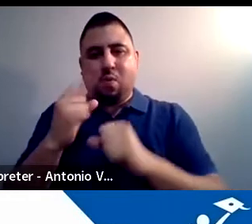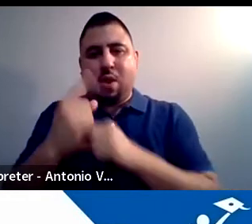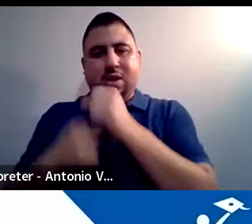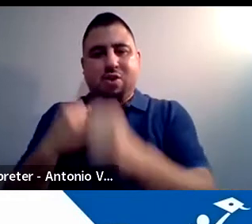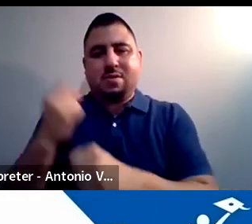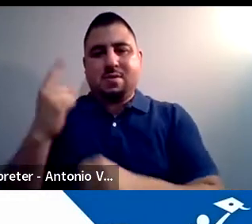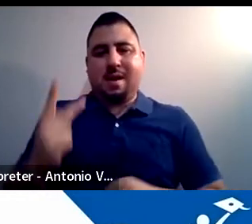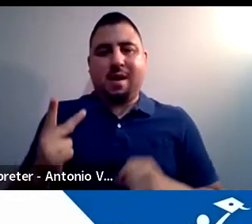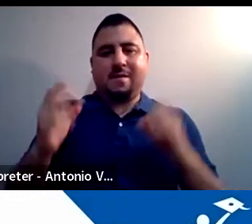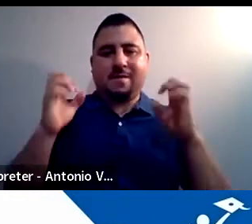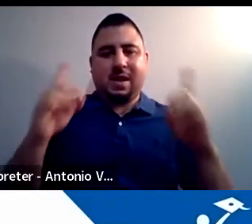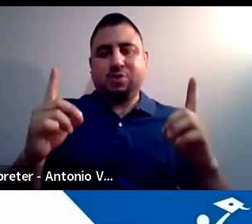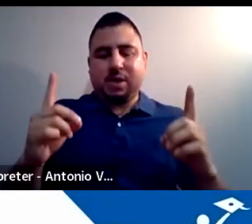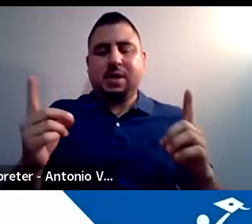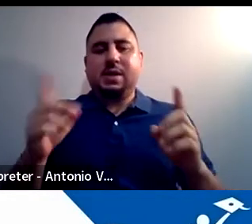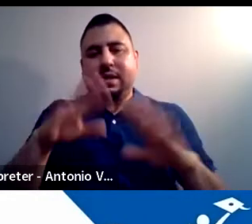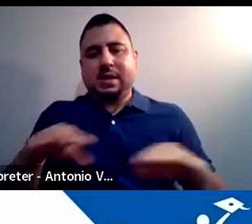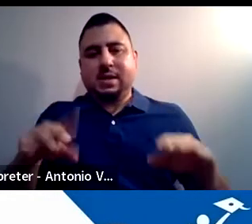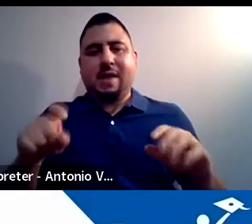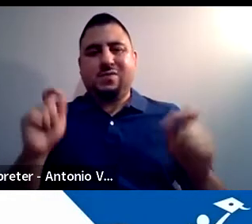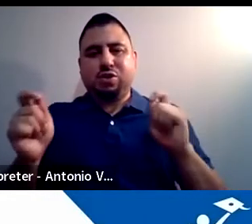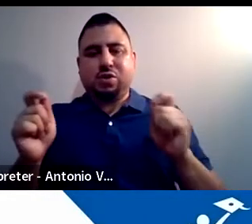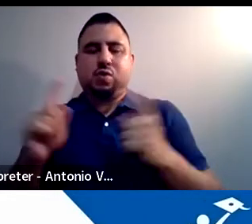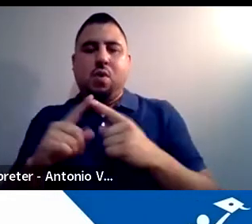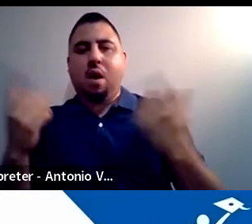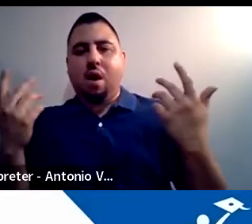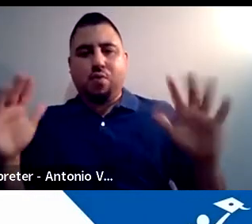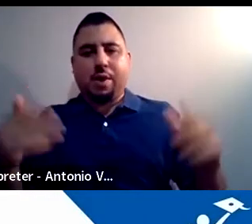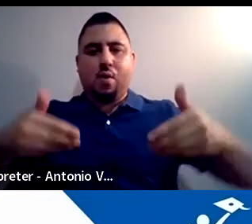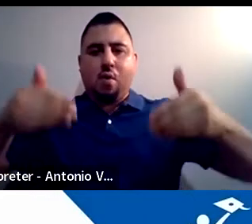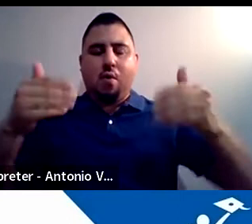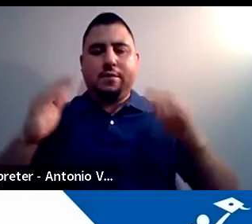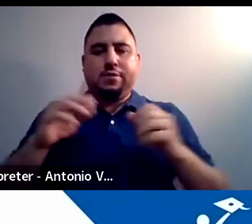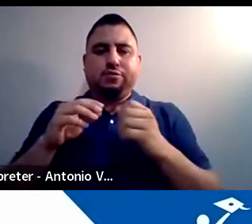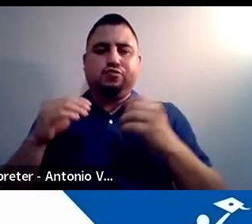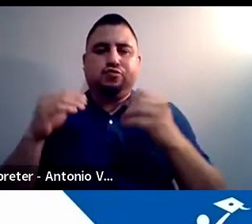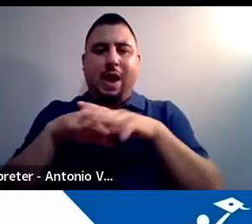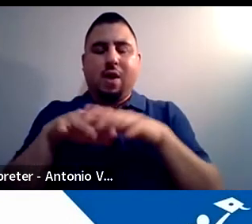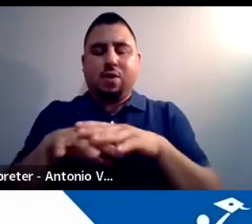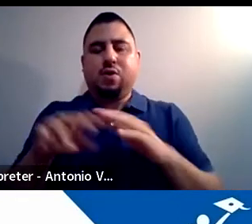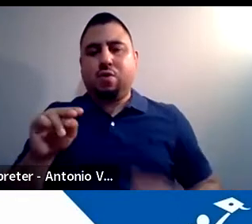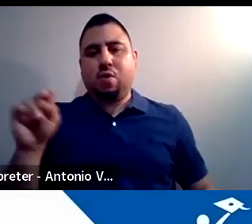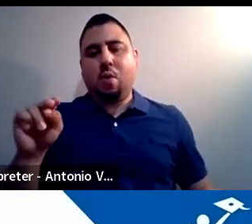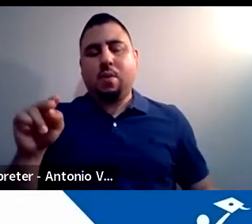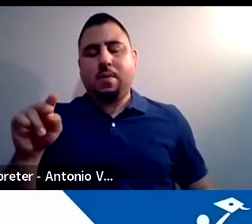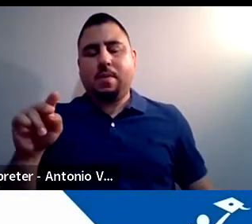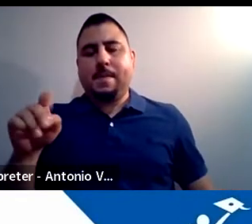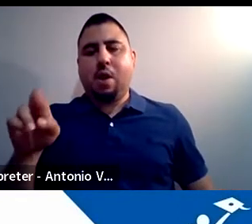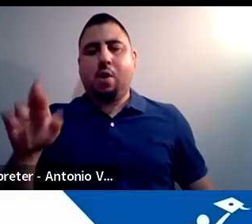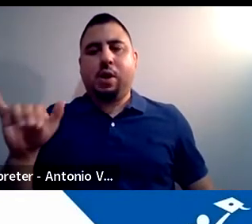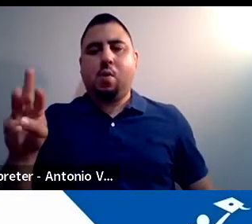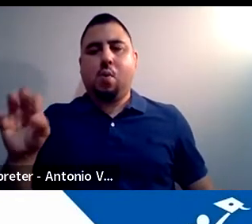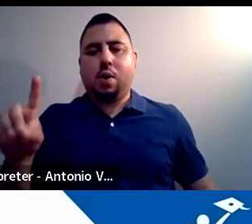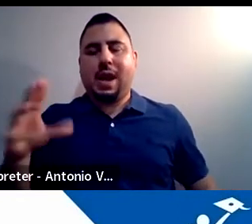half of their education. Kids will have to adjust to an already overcrowded Northview Elementary School, Perrywood Elementary School, and